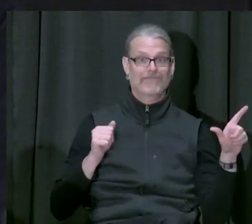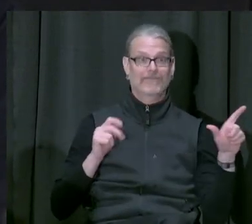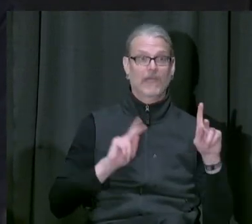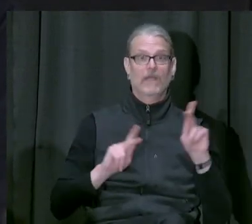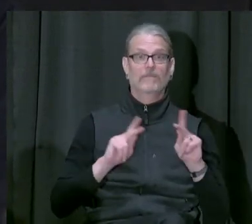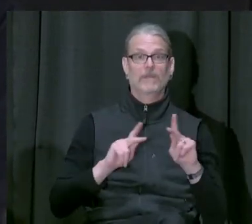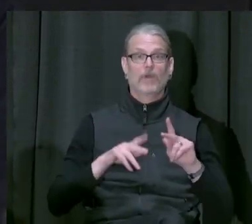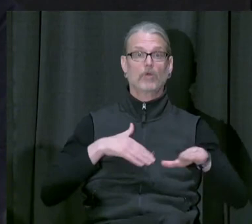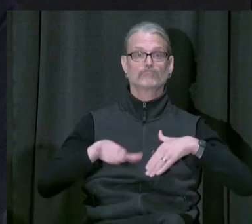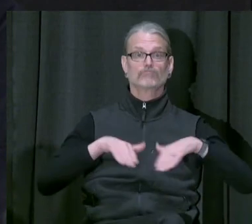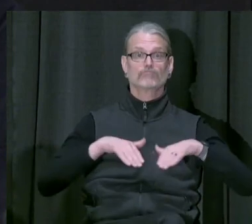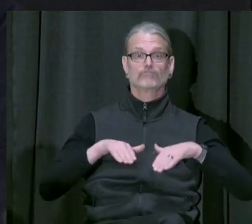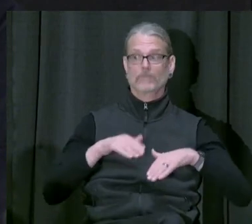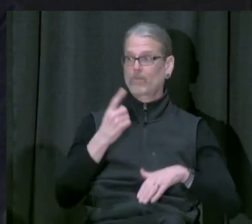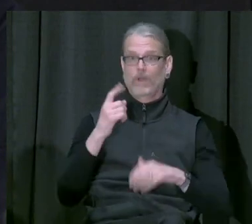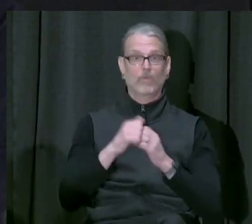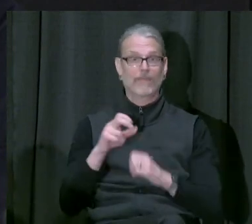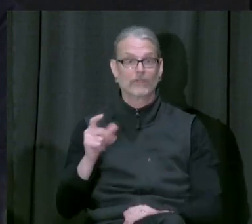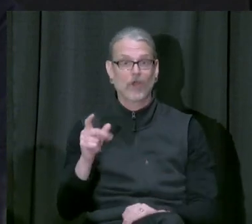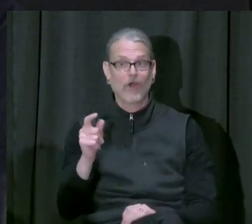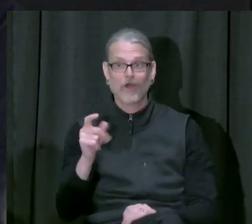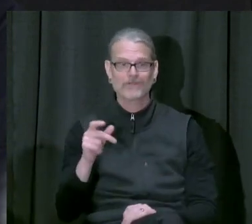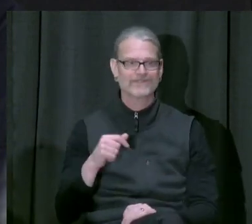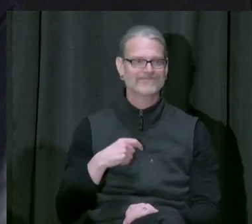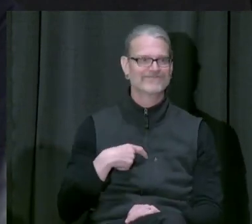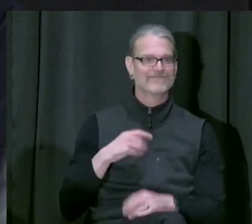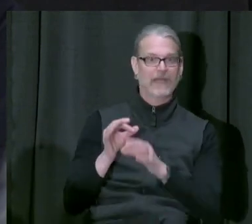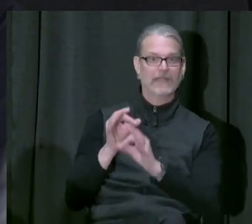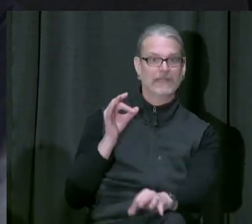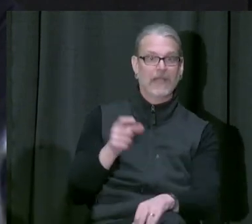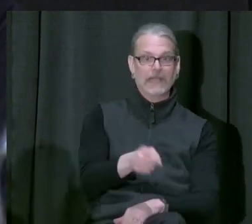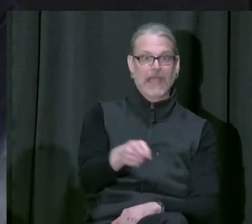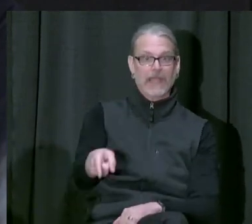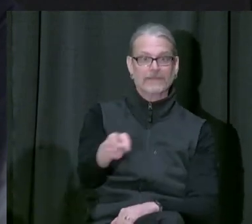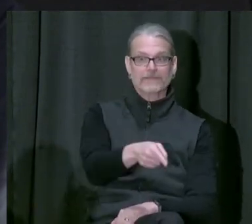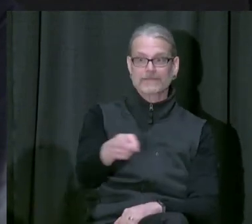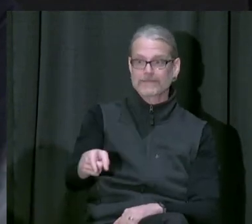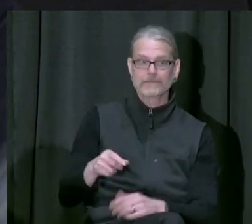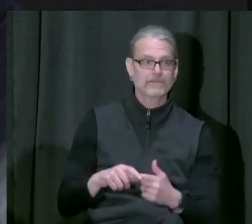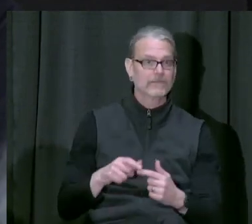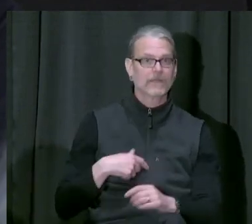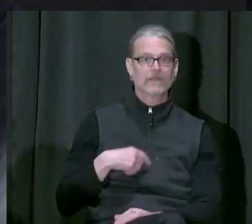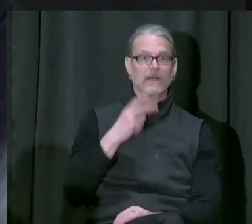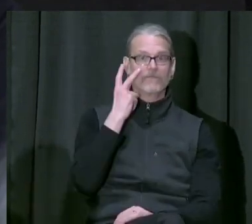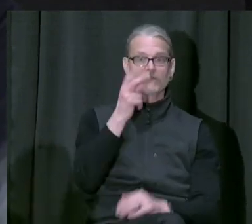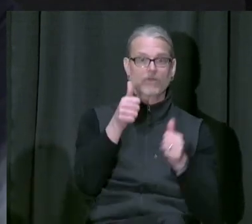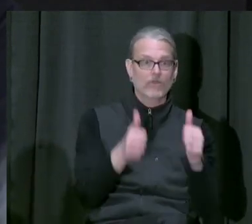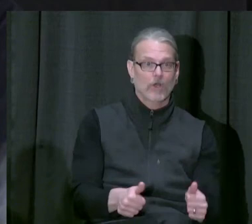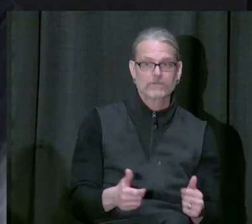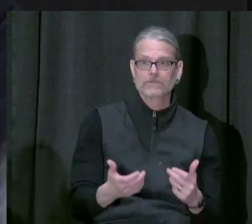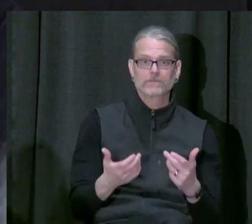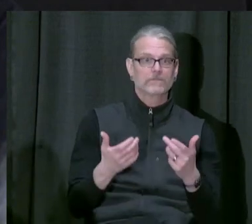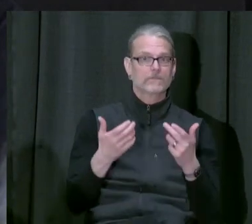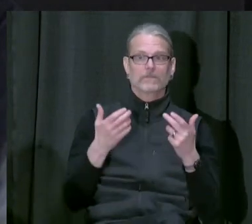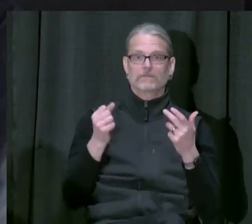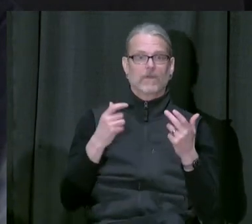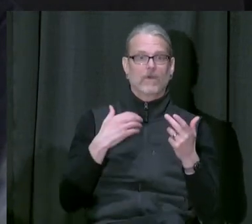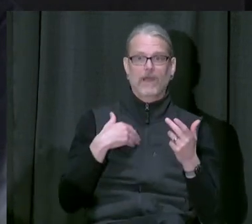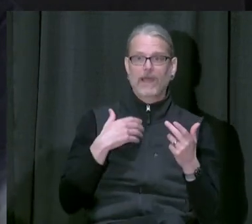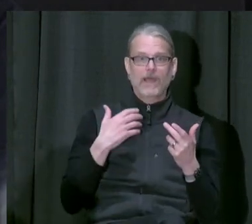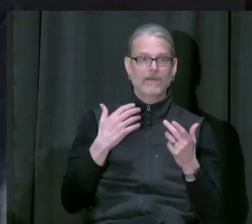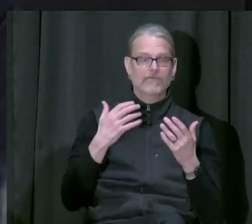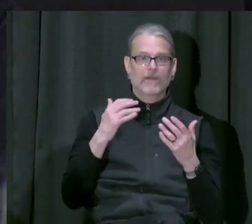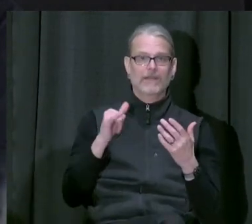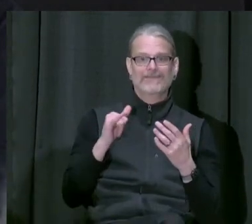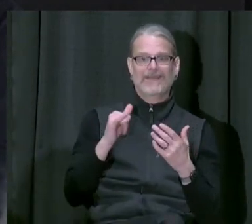speeds. Dog people are one way, cane users, low vision, and so there's a people